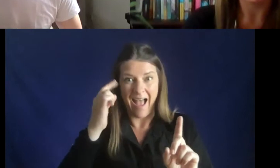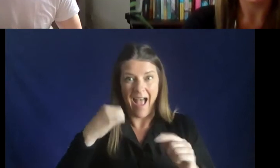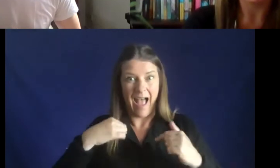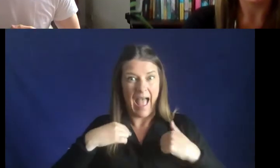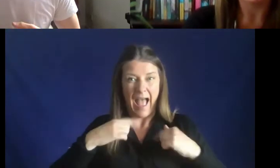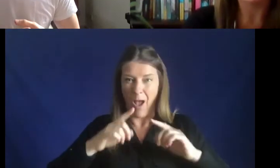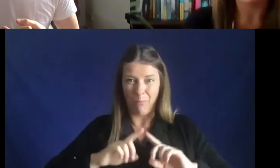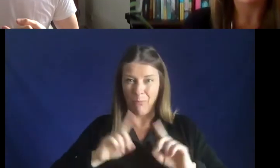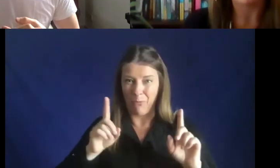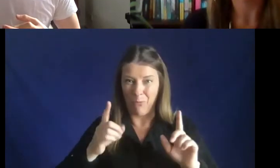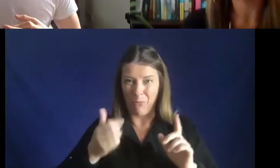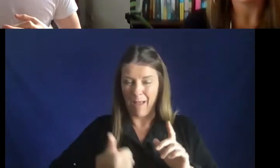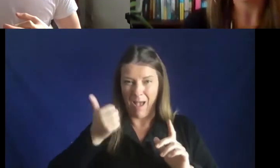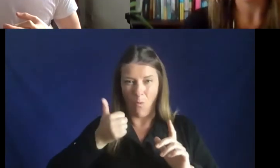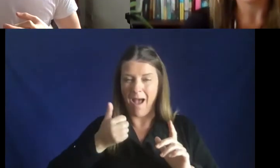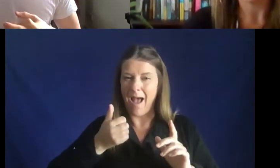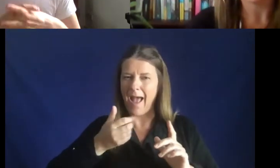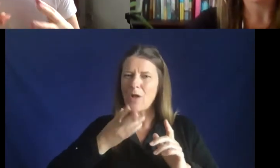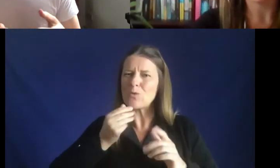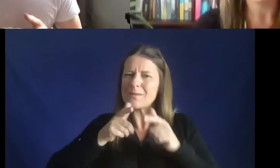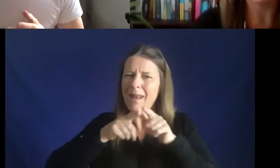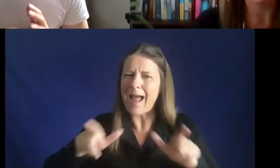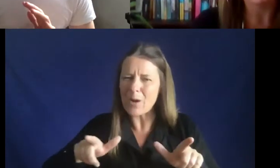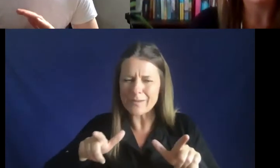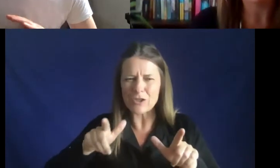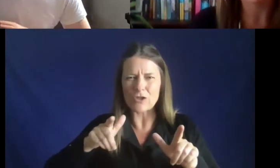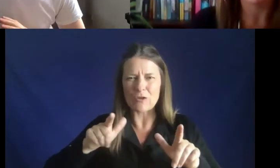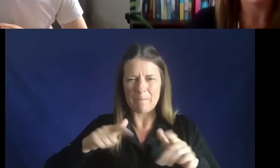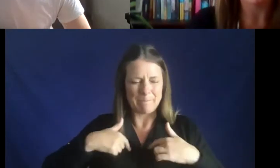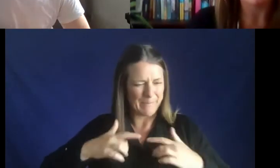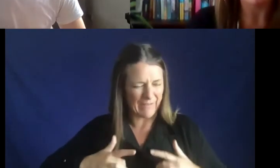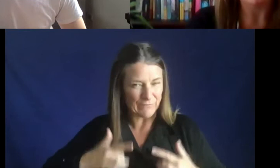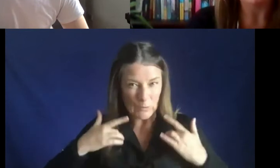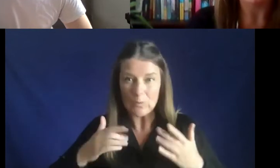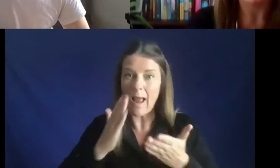that I used and the outlooks that I had